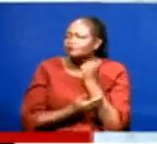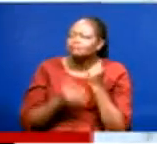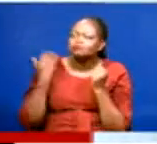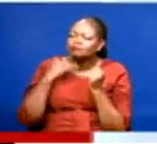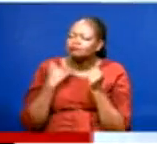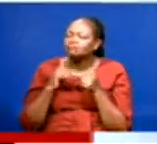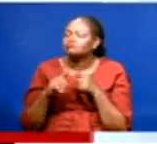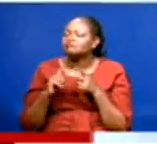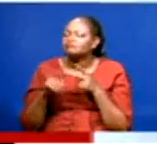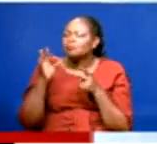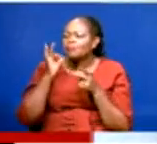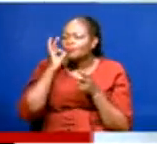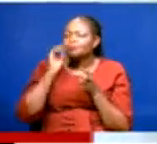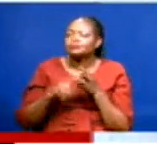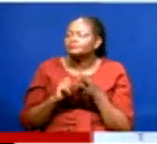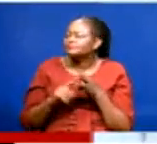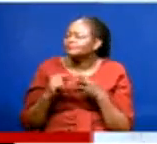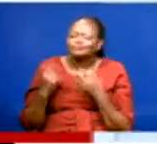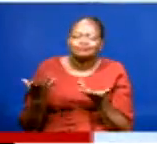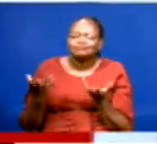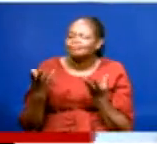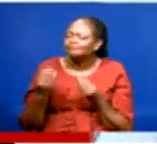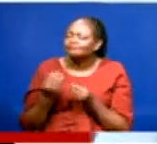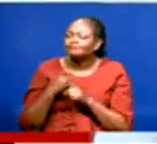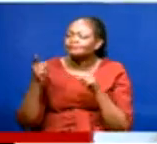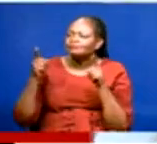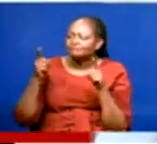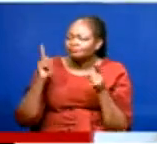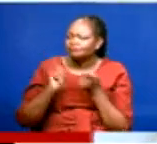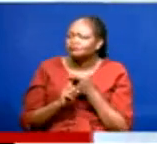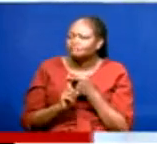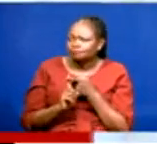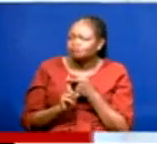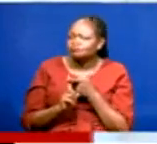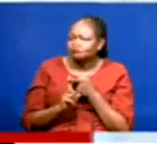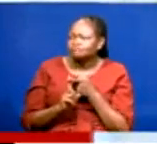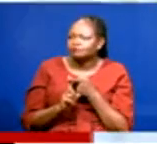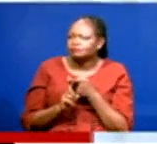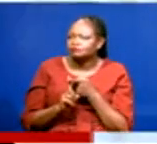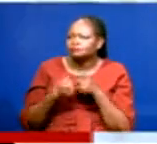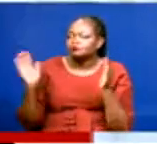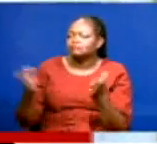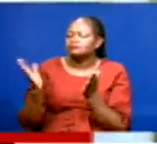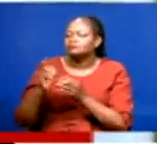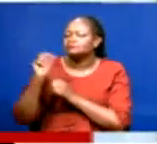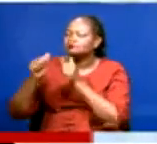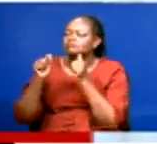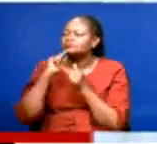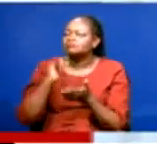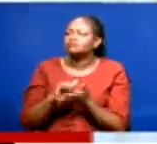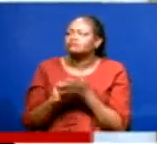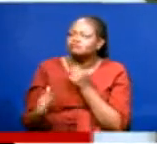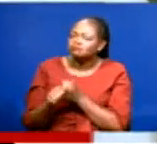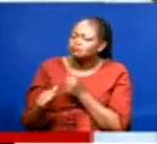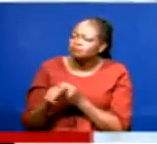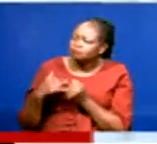there's drugs and all that, you know. How easy is it for you to get, for one, to encourage the young ones, to tell them there's a danger lying